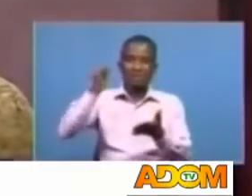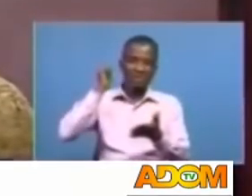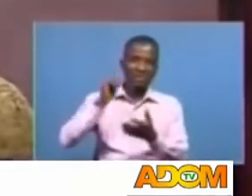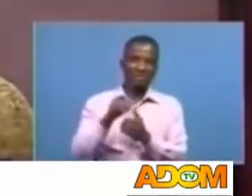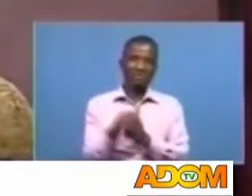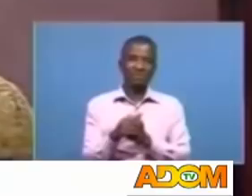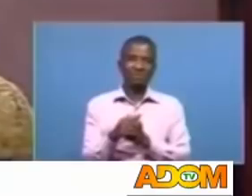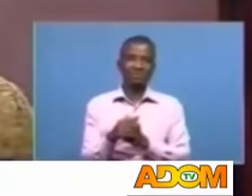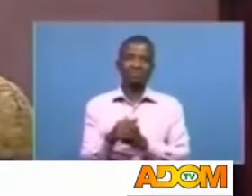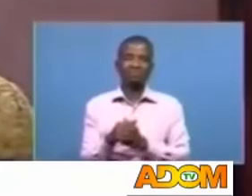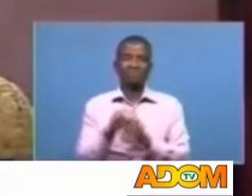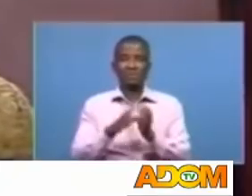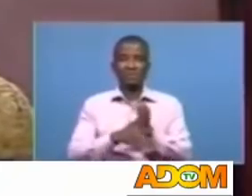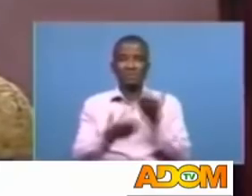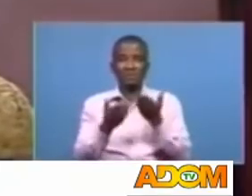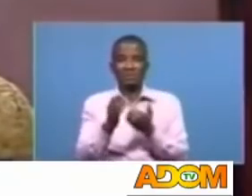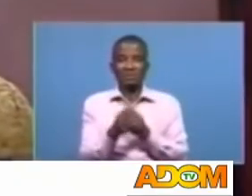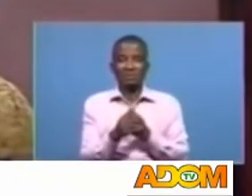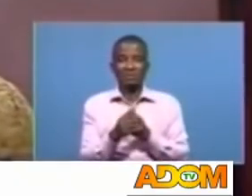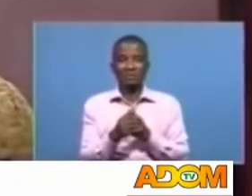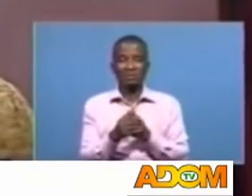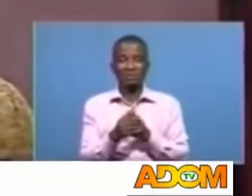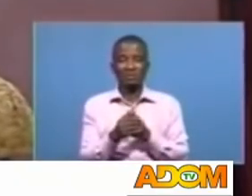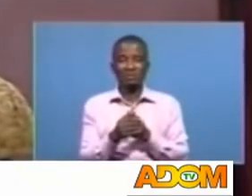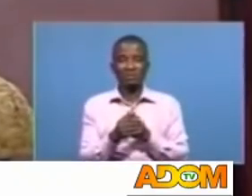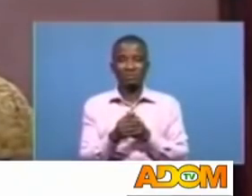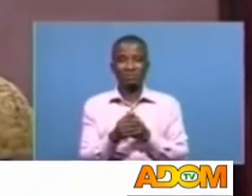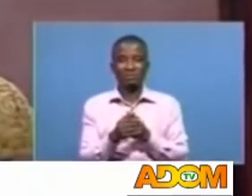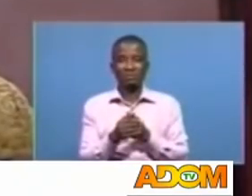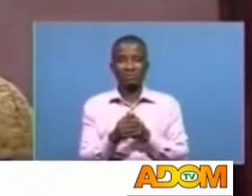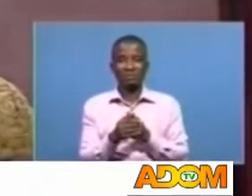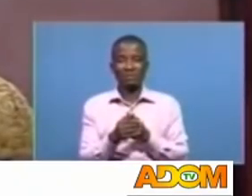They have even again defied the court's order